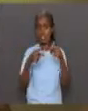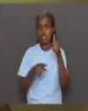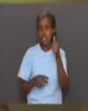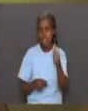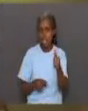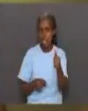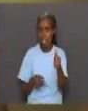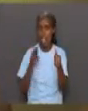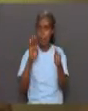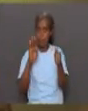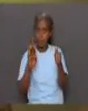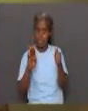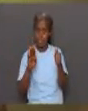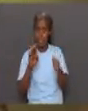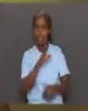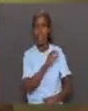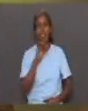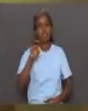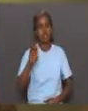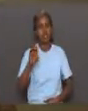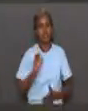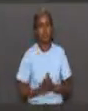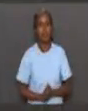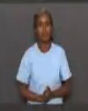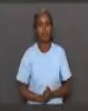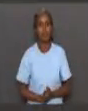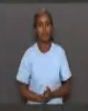A, B, and C.